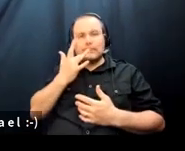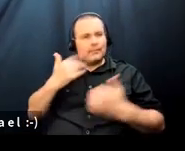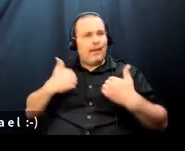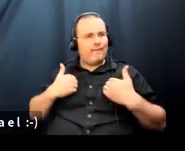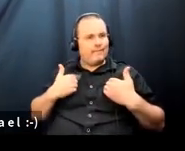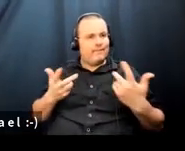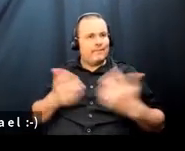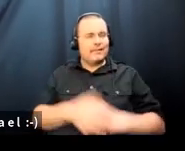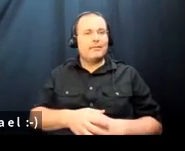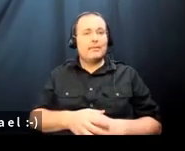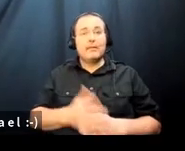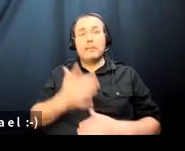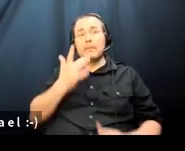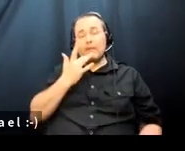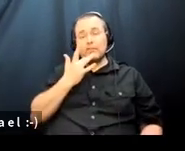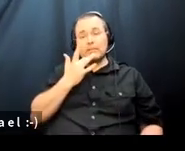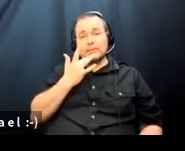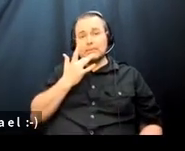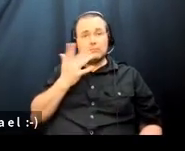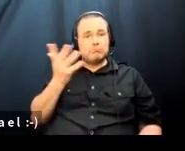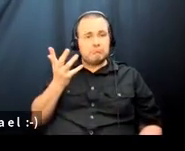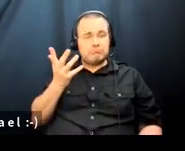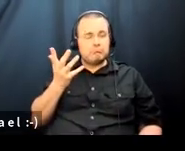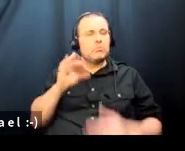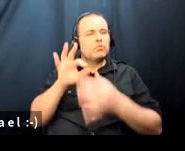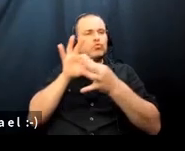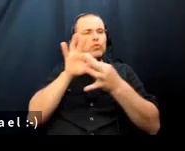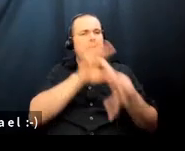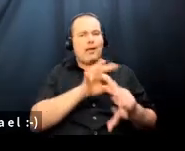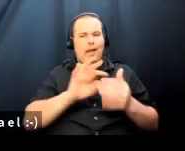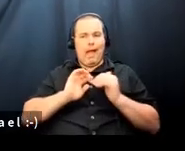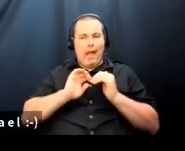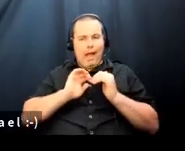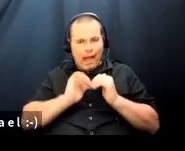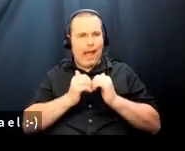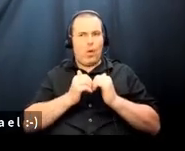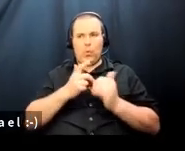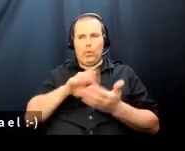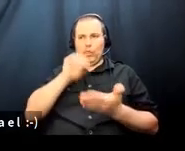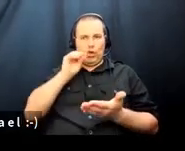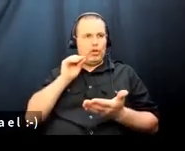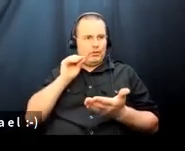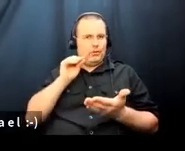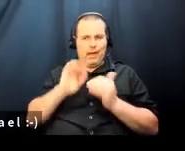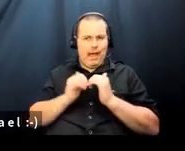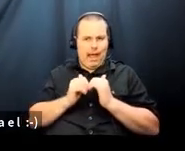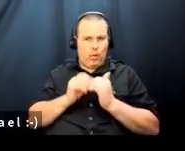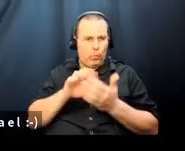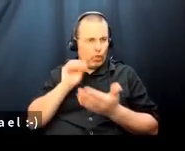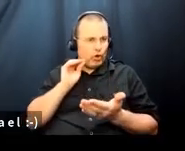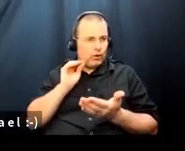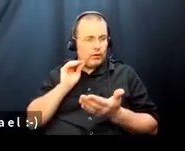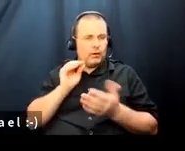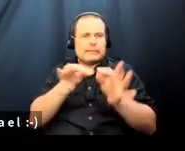And those preferences have to do with how we learn. To put it very